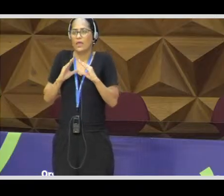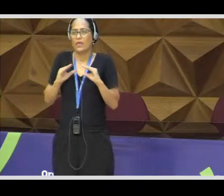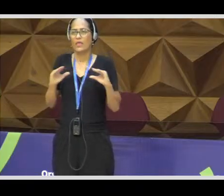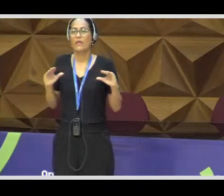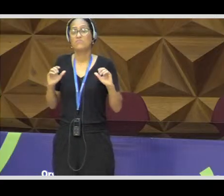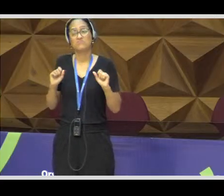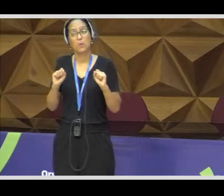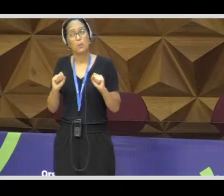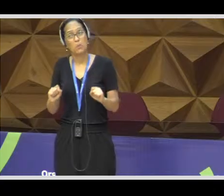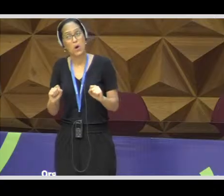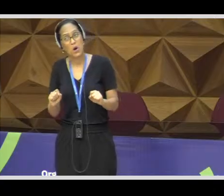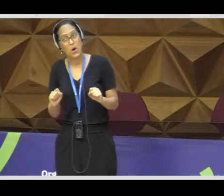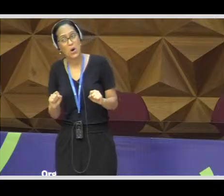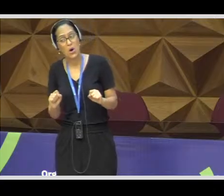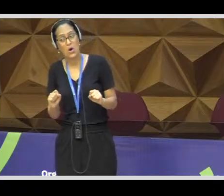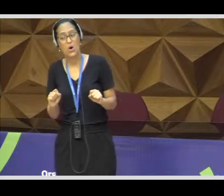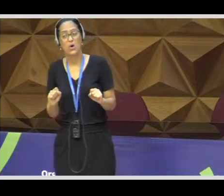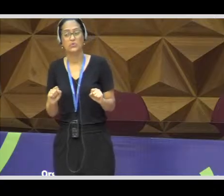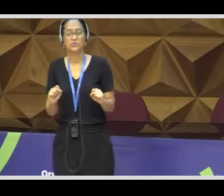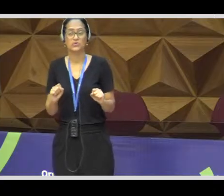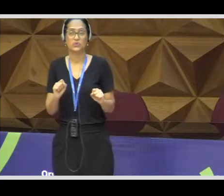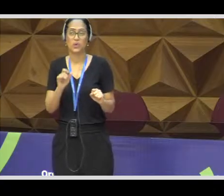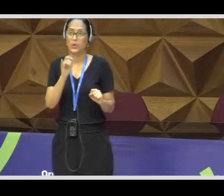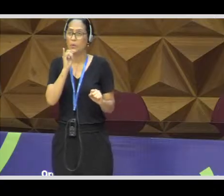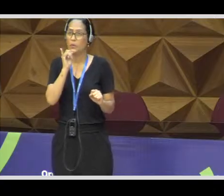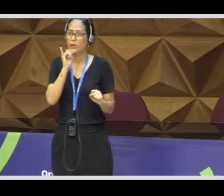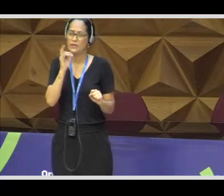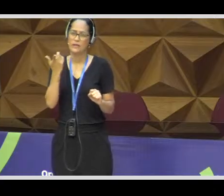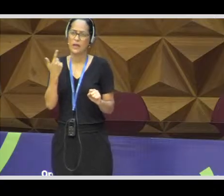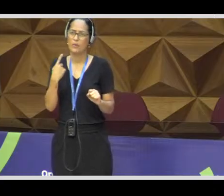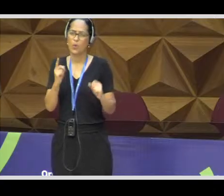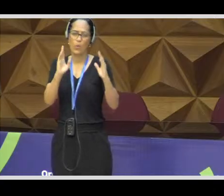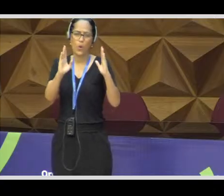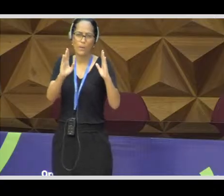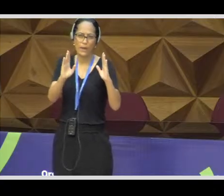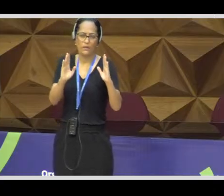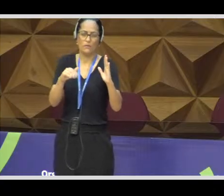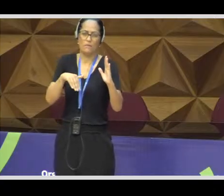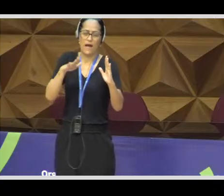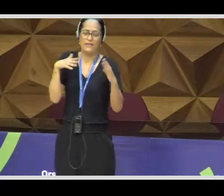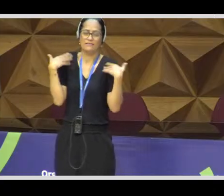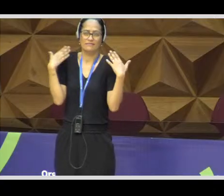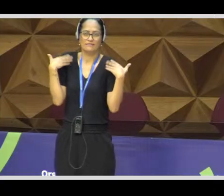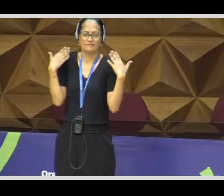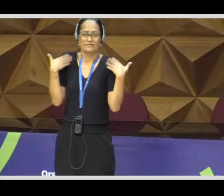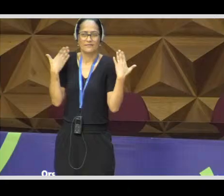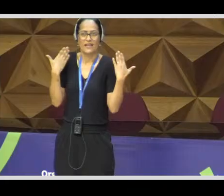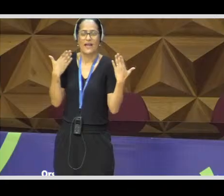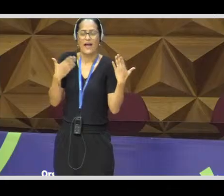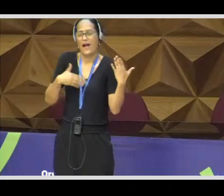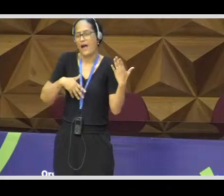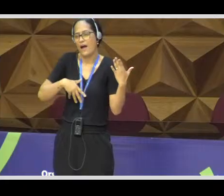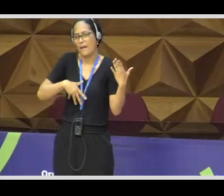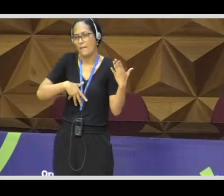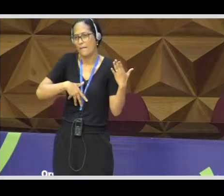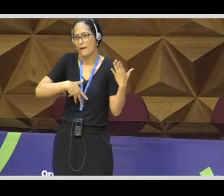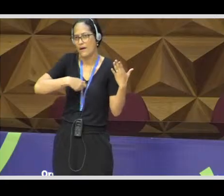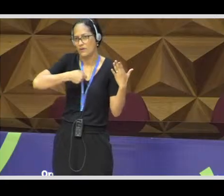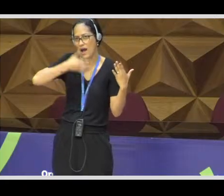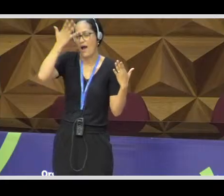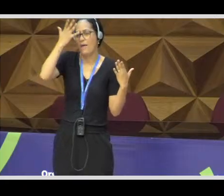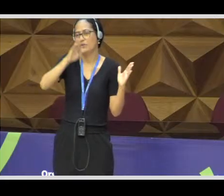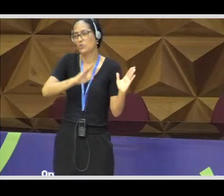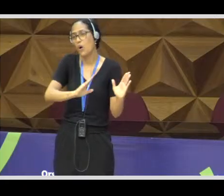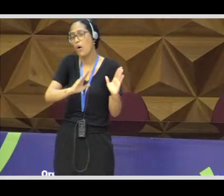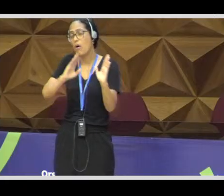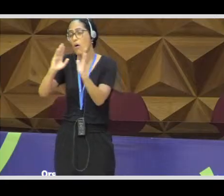excitement to a boring journey, or to be slow things down to be more relaxing. So we did two tasks here, a reading task and a gaming